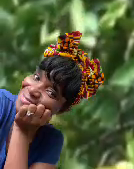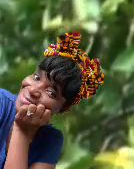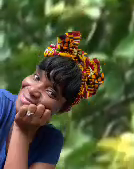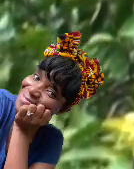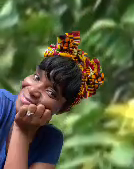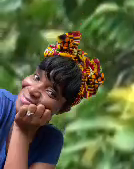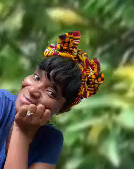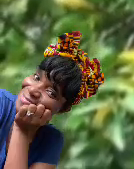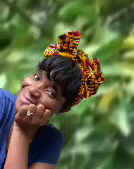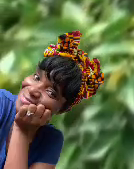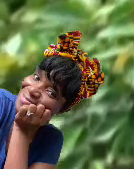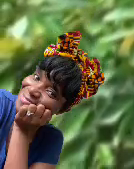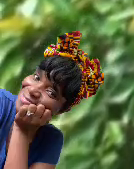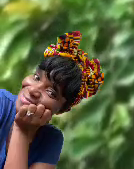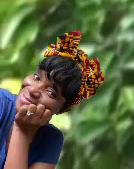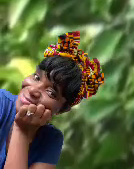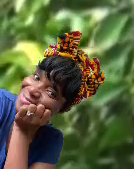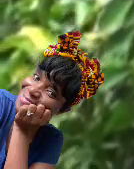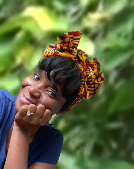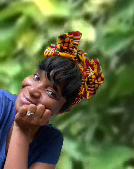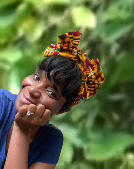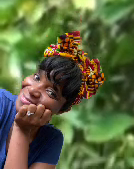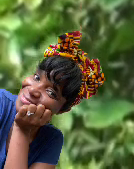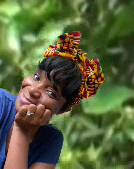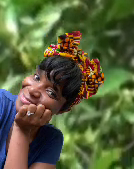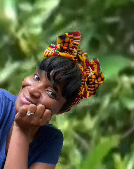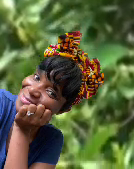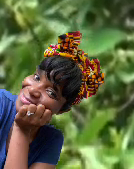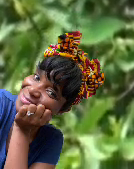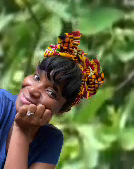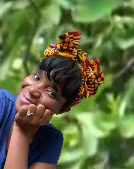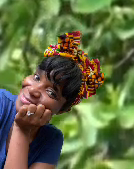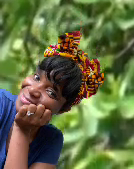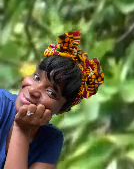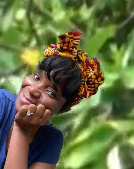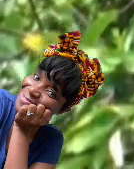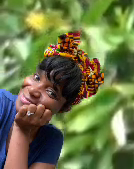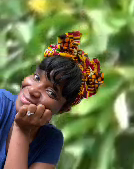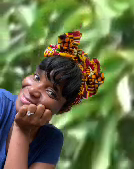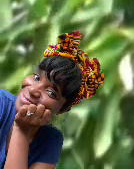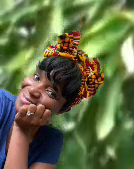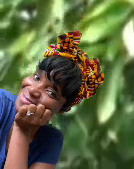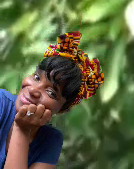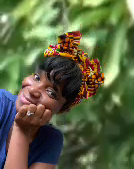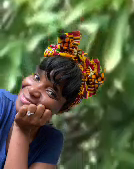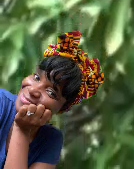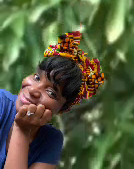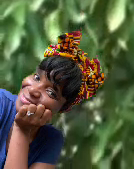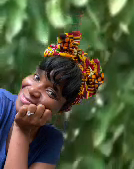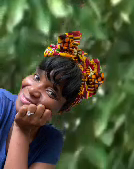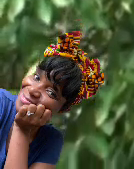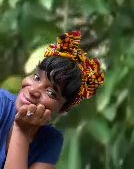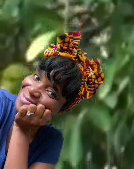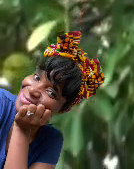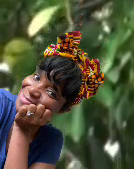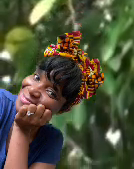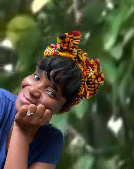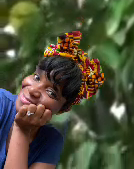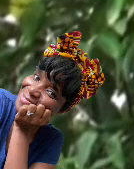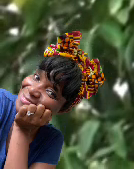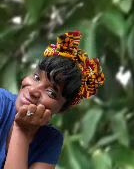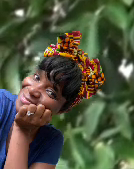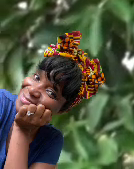grow better when we are given the space and opportunity to do so. Look out for these opportunities for